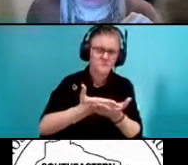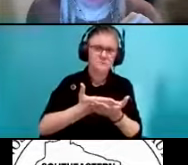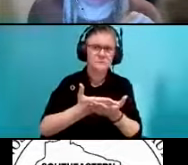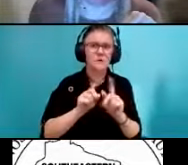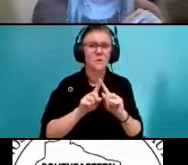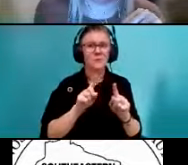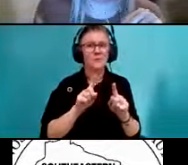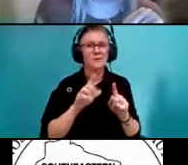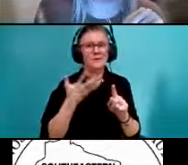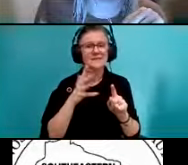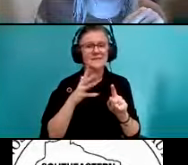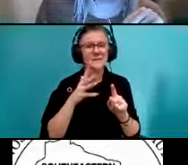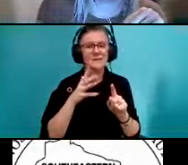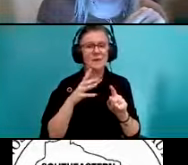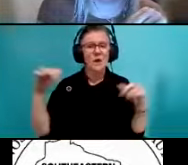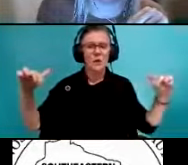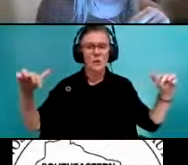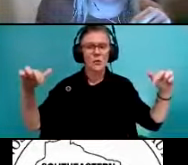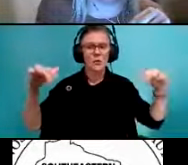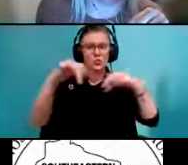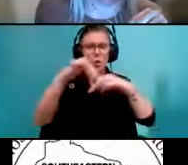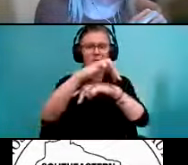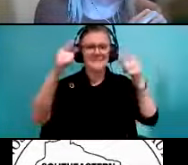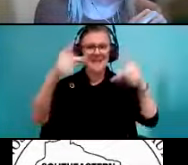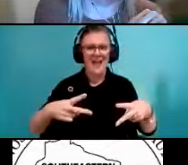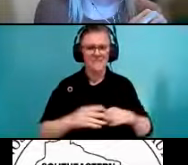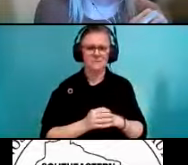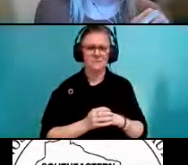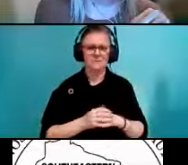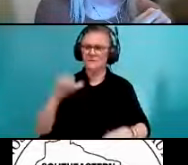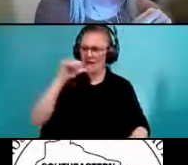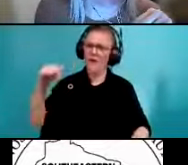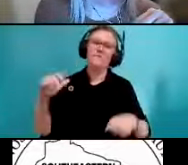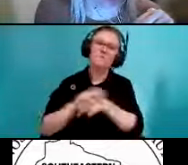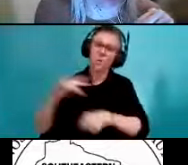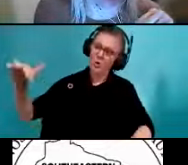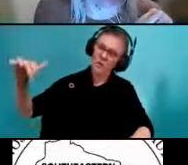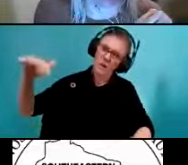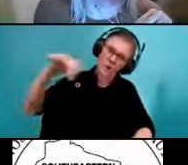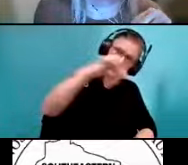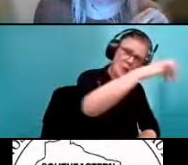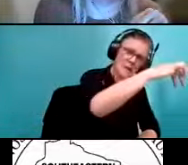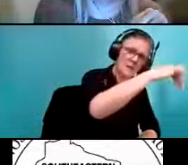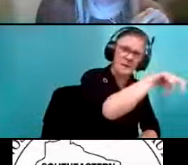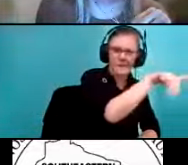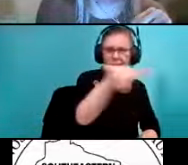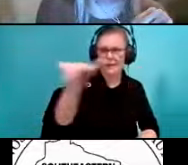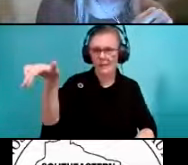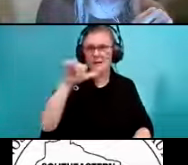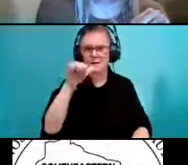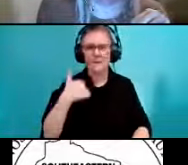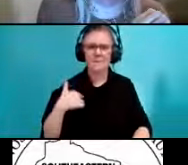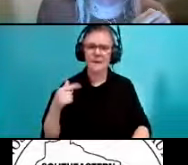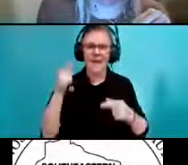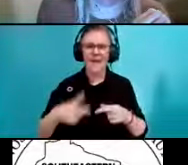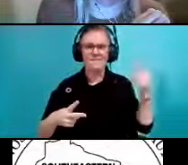actually kind of cutting the crossing distance in half, because regardless of whether you're coming or